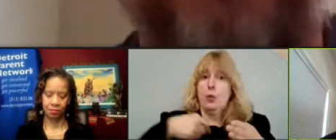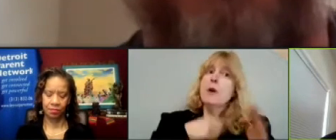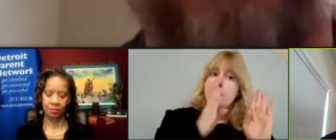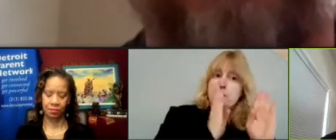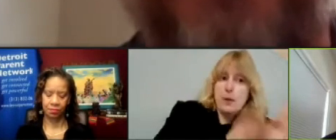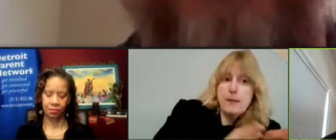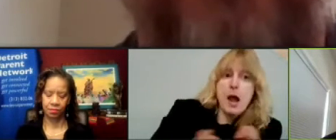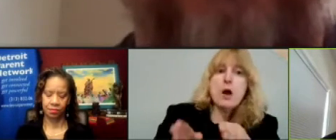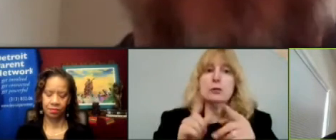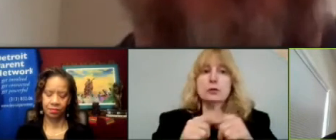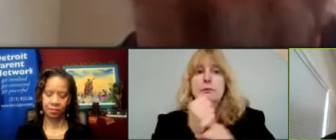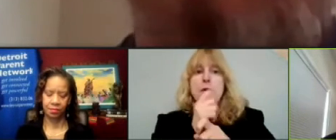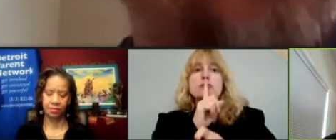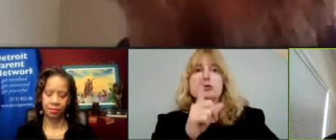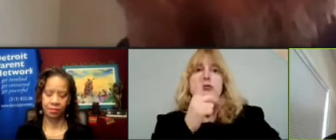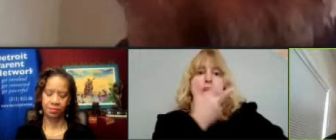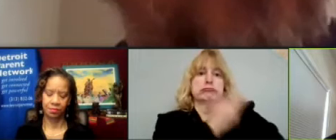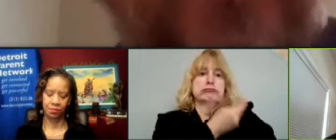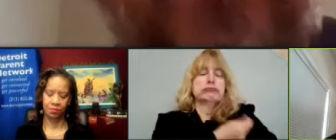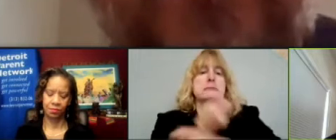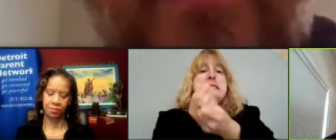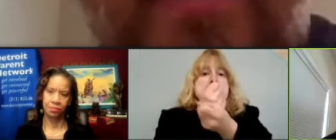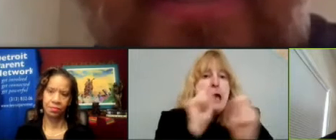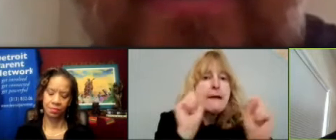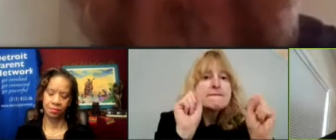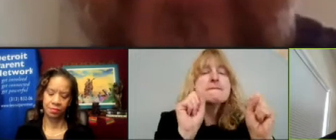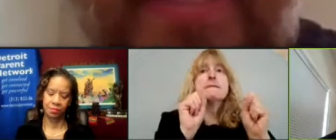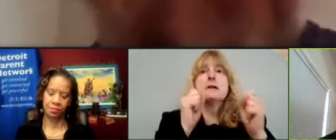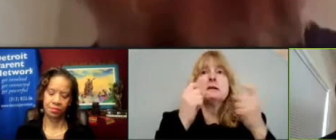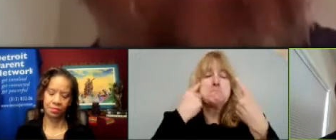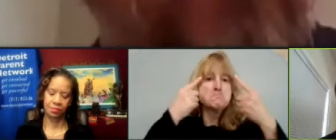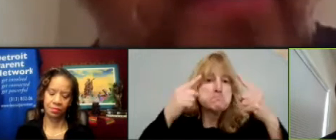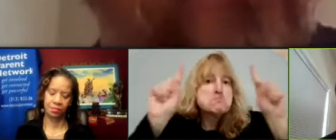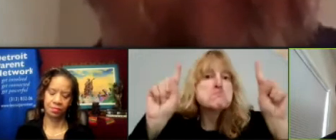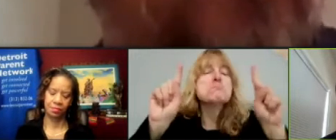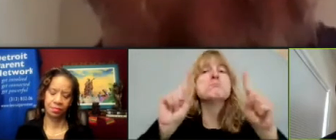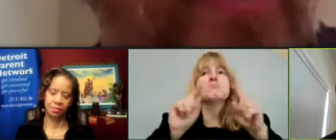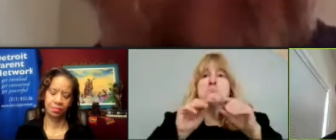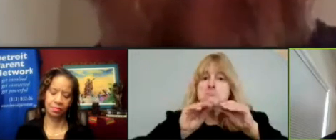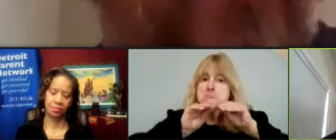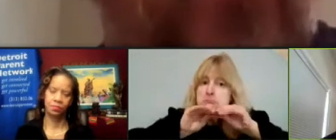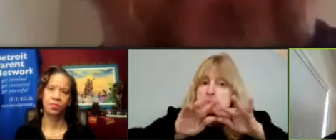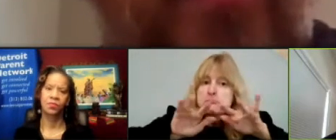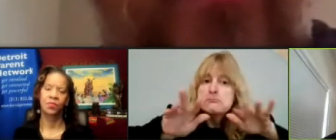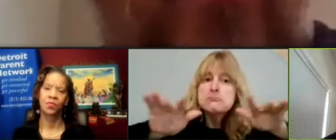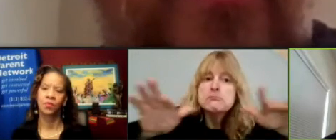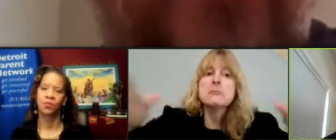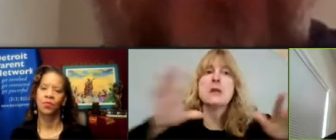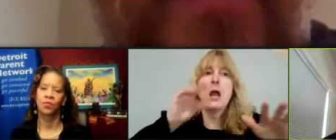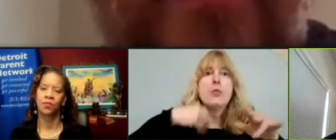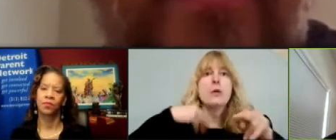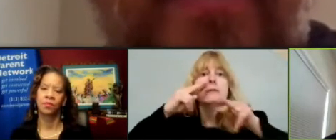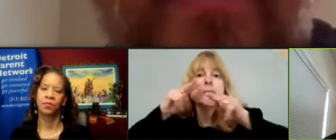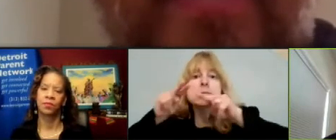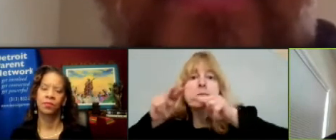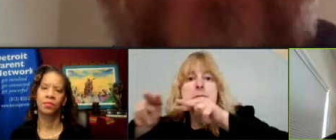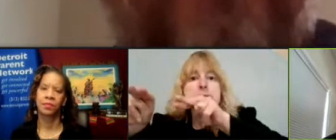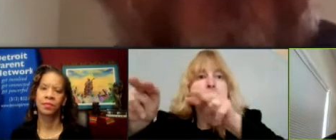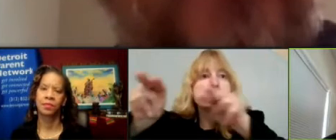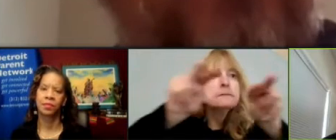that vaccines are safe and effective, that they're distributed, and that we monitor and track them appropriately across the state.